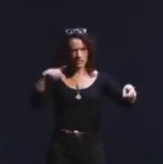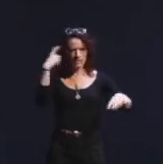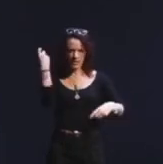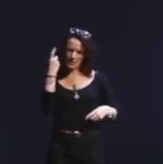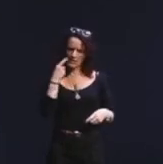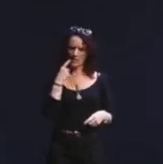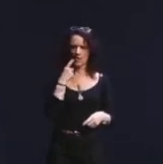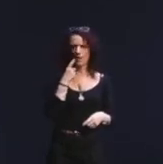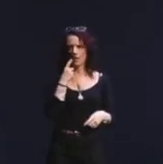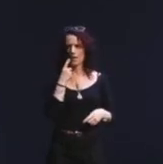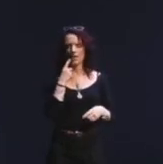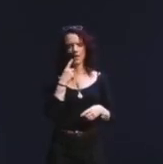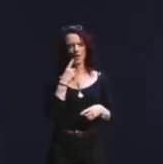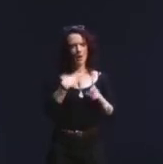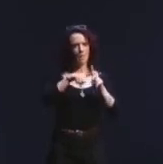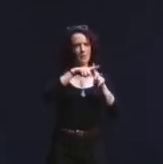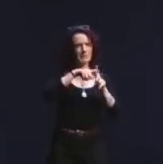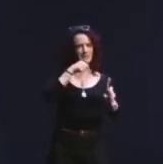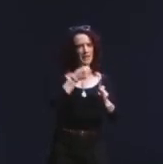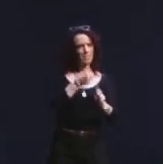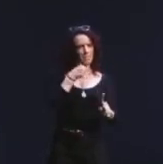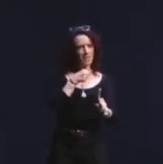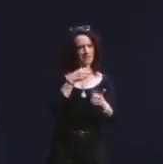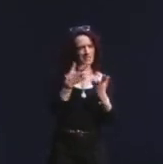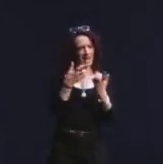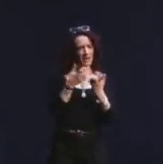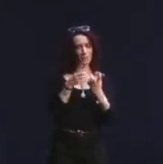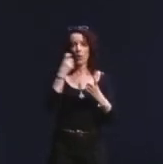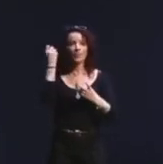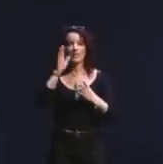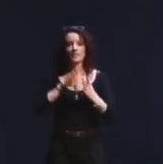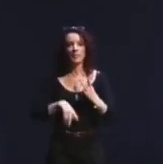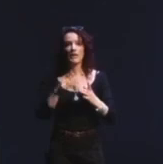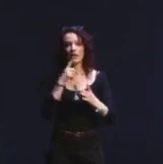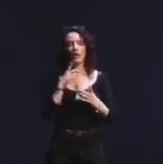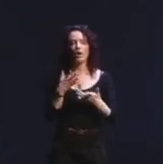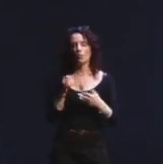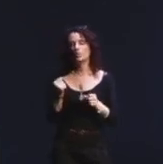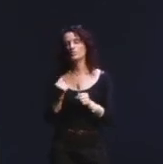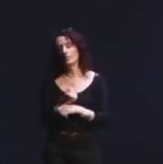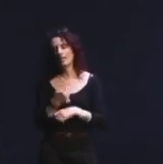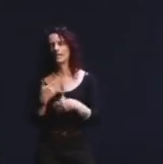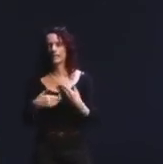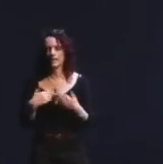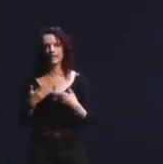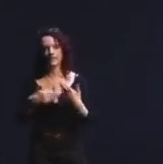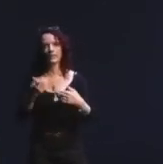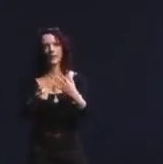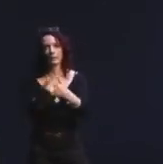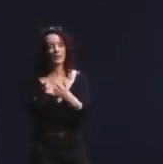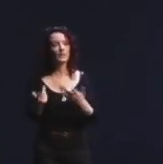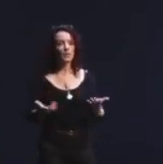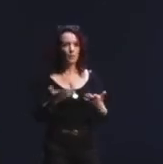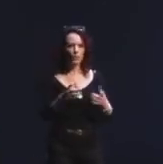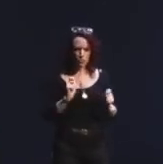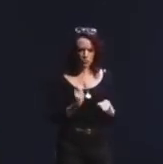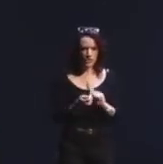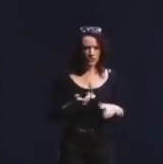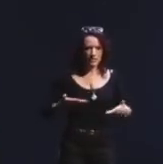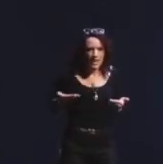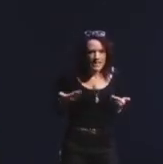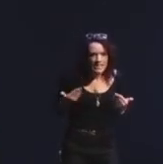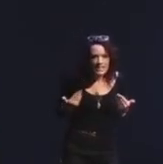the ways in which we can be making a positive impact, not just thinking about it, oh, we'll do it at some point. You know, these are sort of very abstract things, but what changes can we be